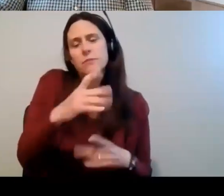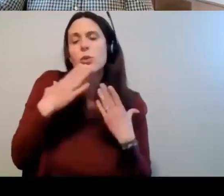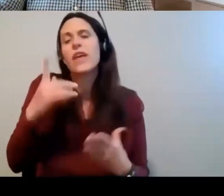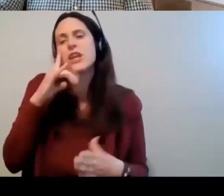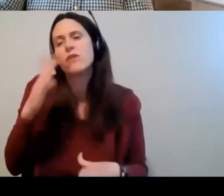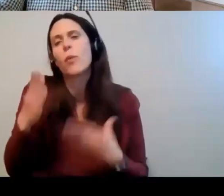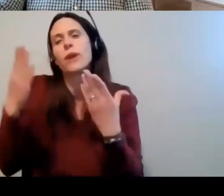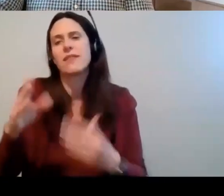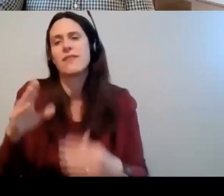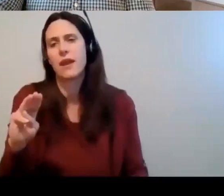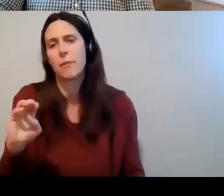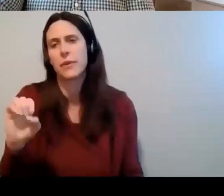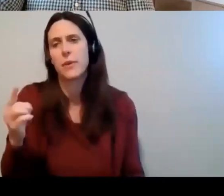Megan.